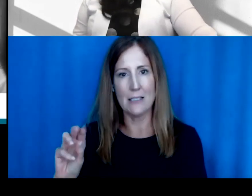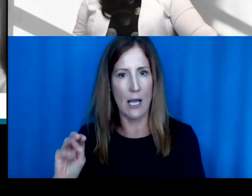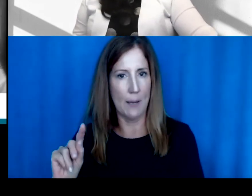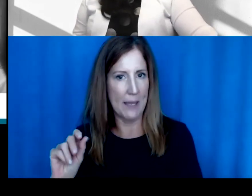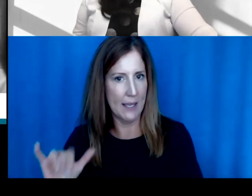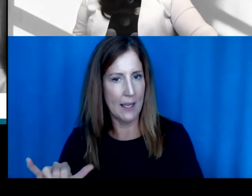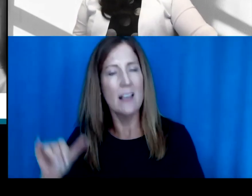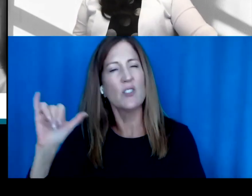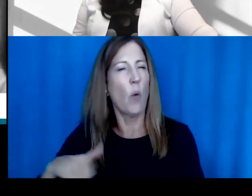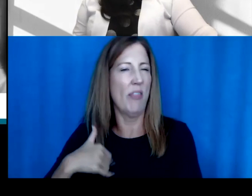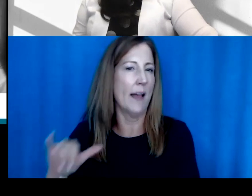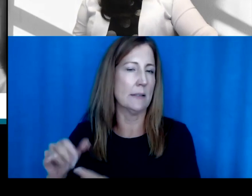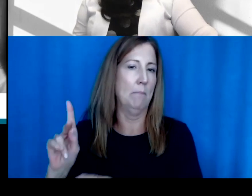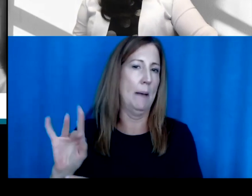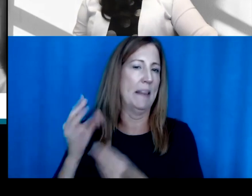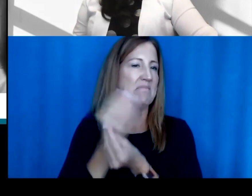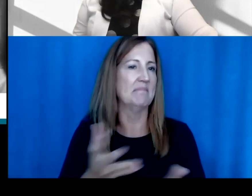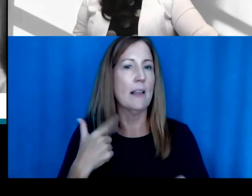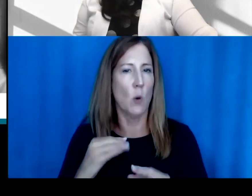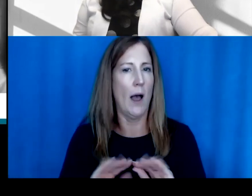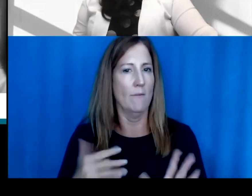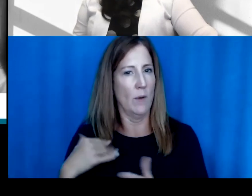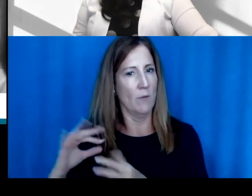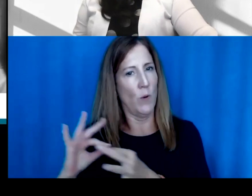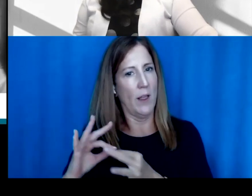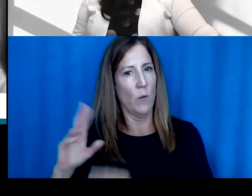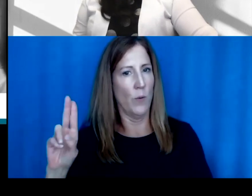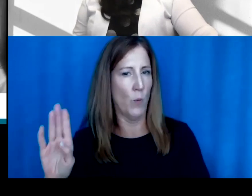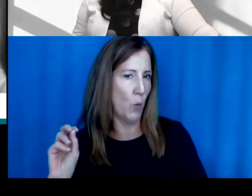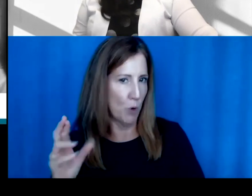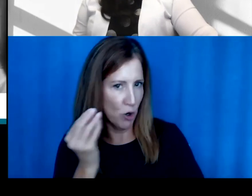So I can obviously disclose that we have a relationship with Uber.